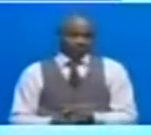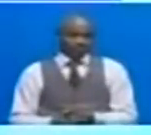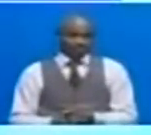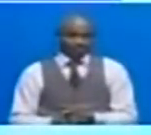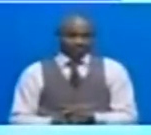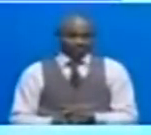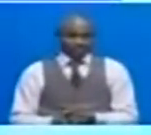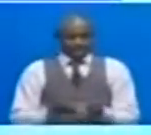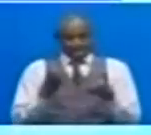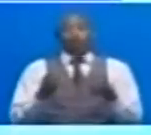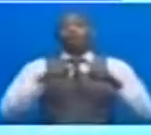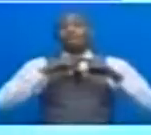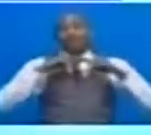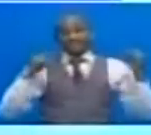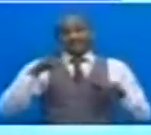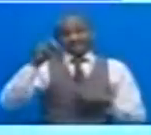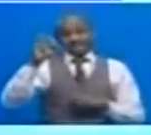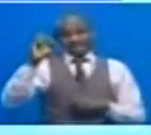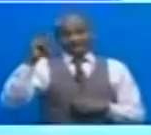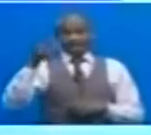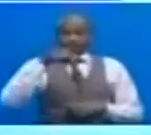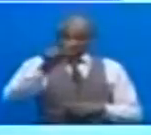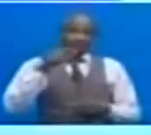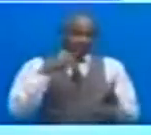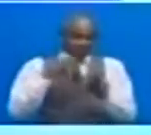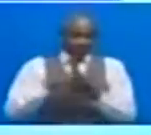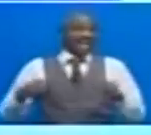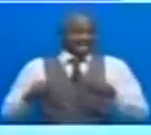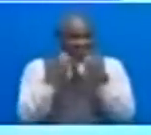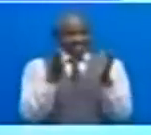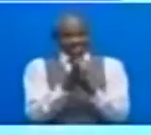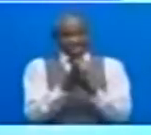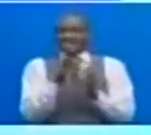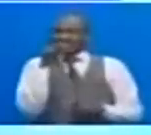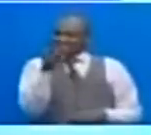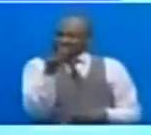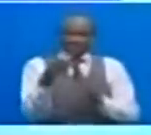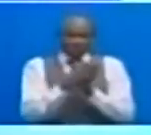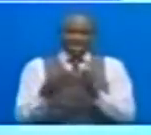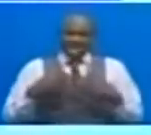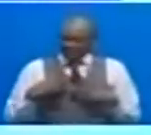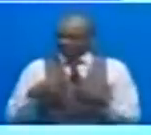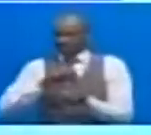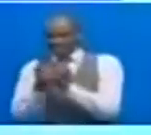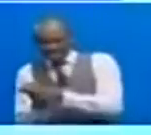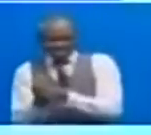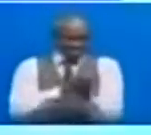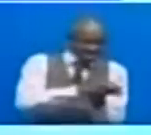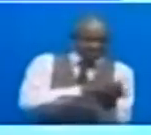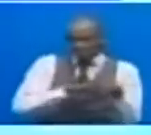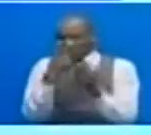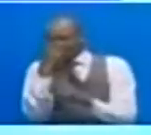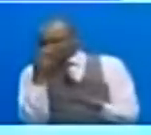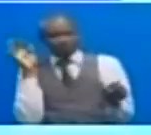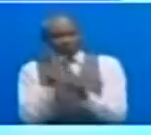The case of Pastor James Nganga's involvement in a deadly car accident is one that has been marred with twists, turns and